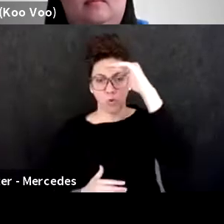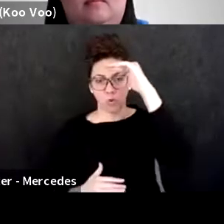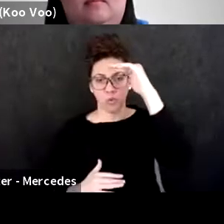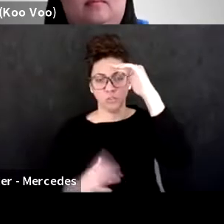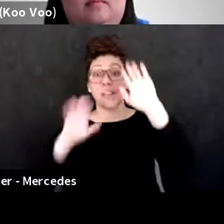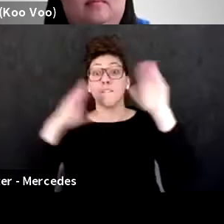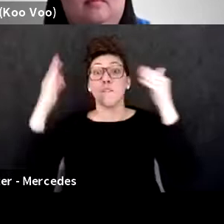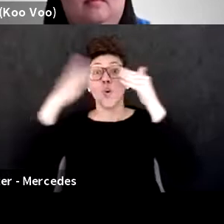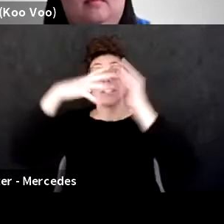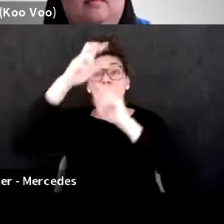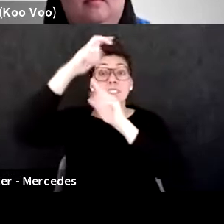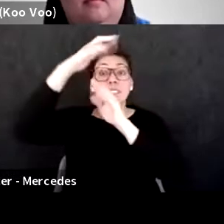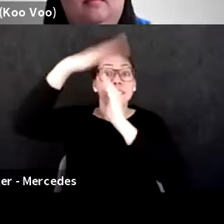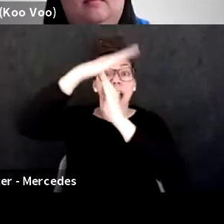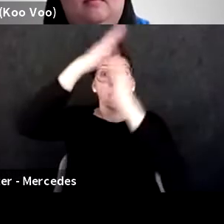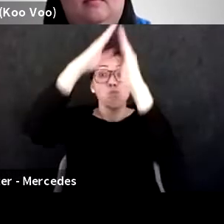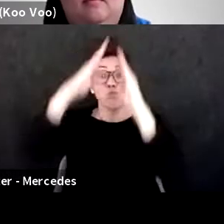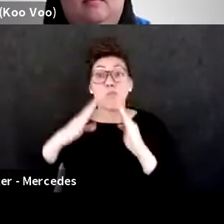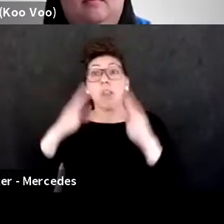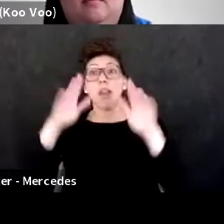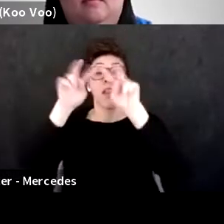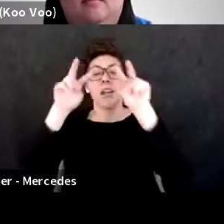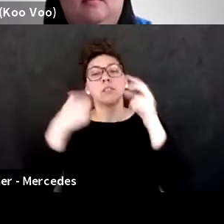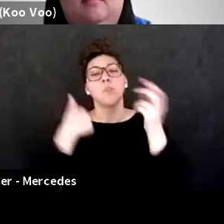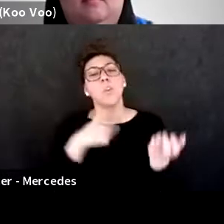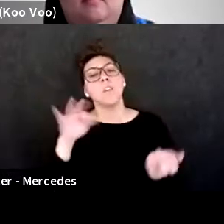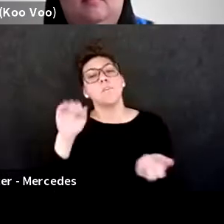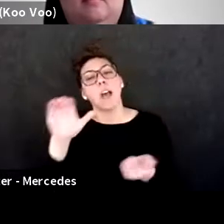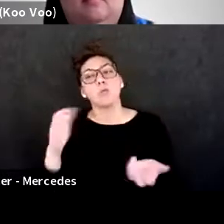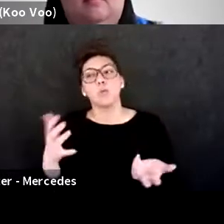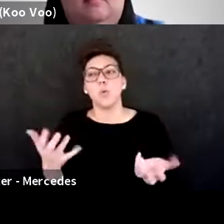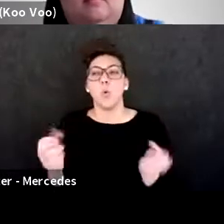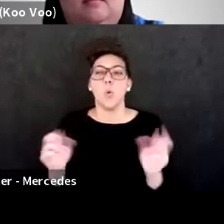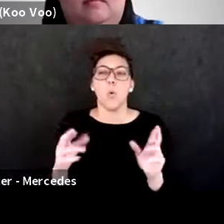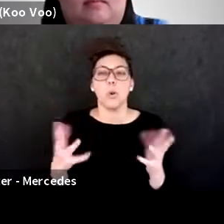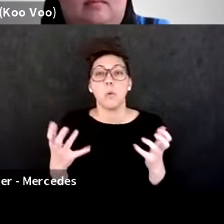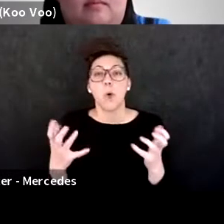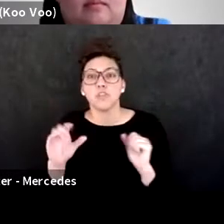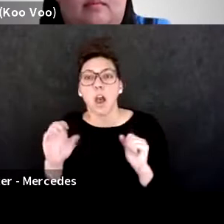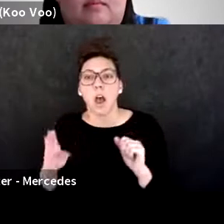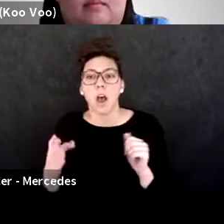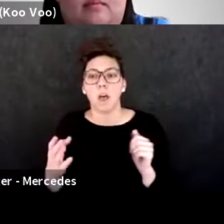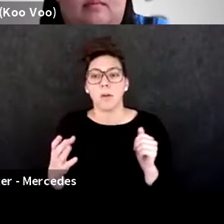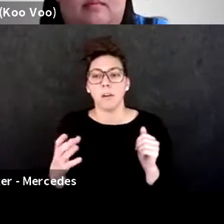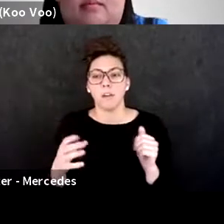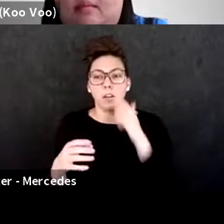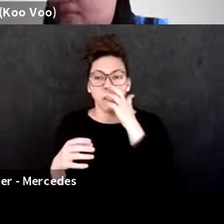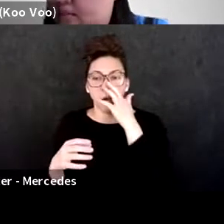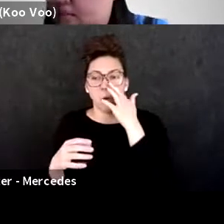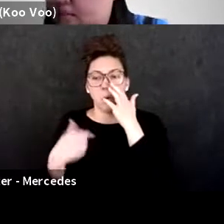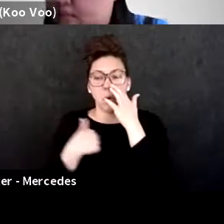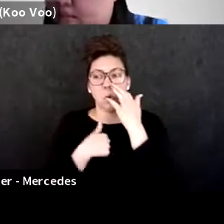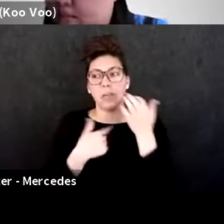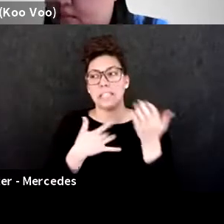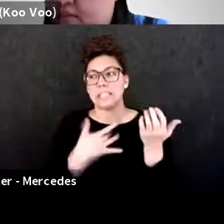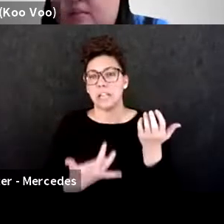faculty or you're a new grad, you're trying to get a job, you tend to follow and fit into that role as that model minority, right?